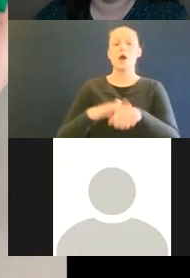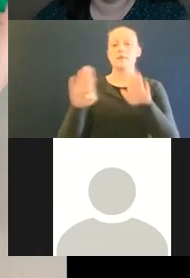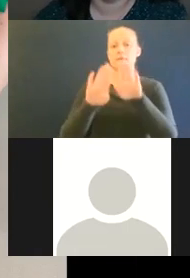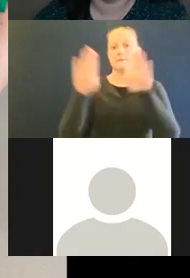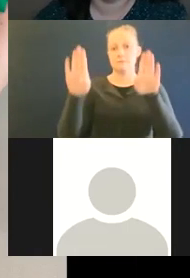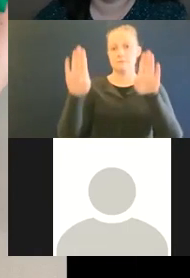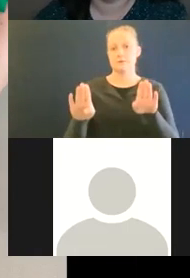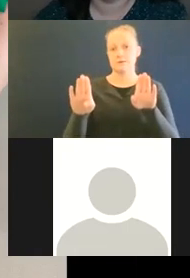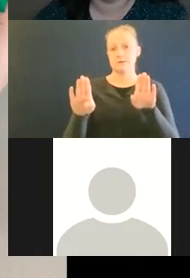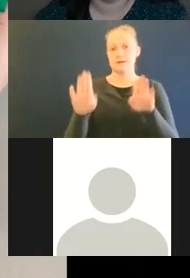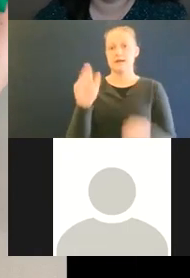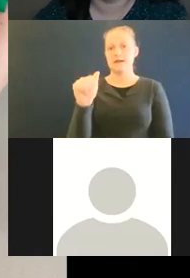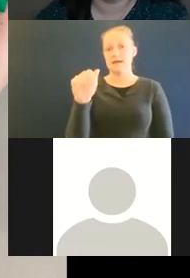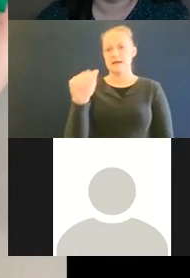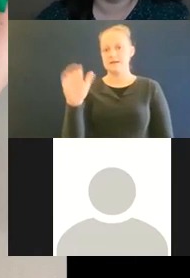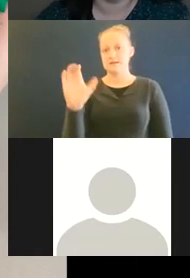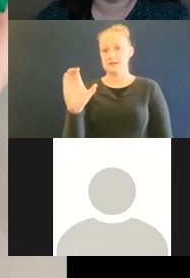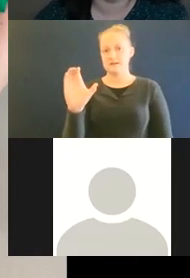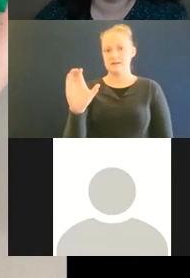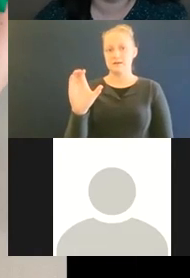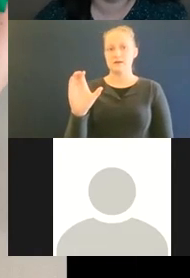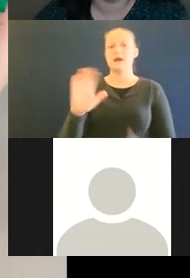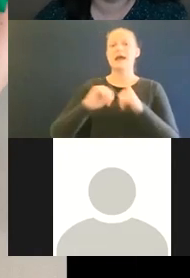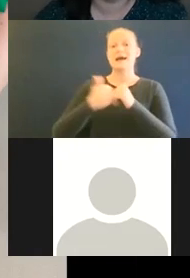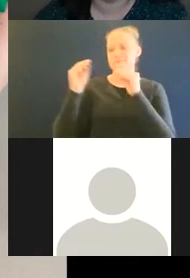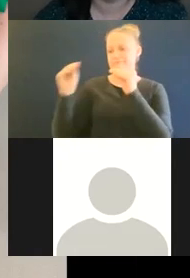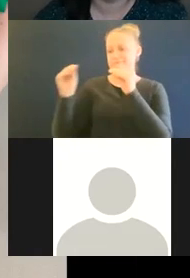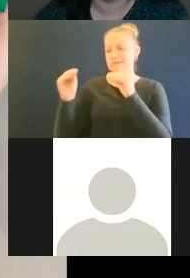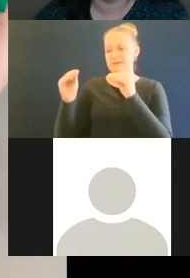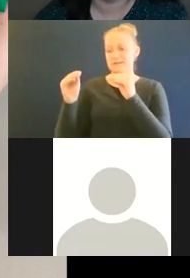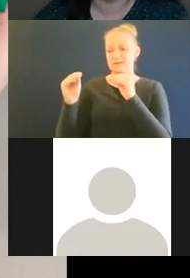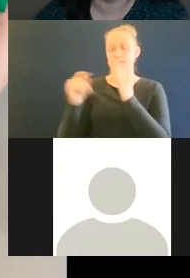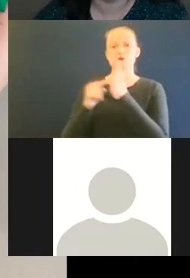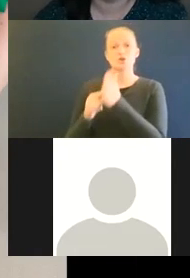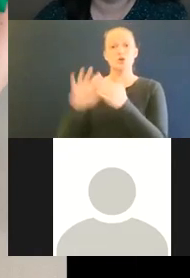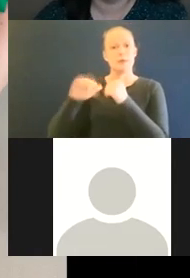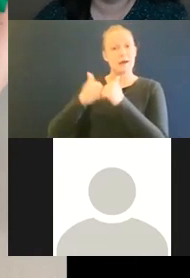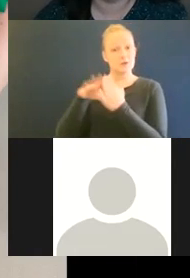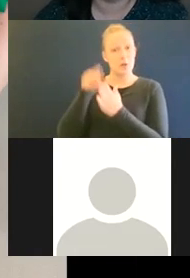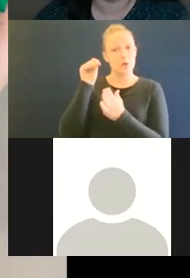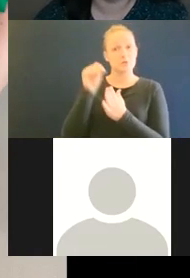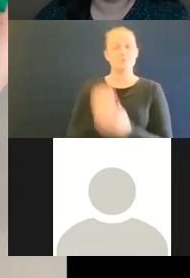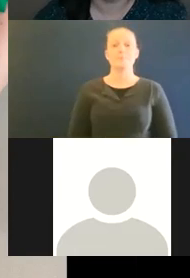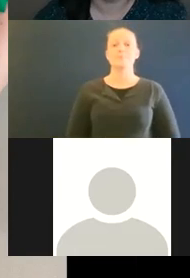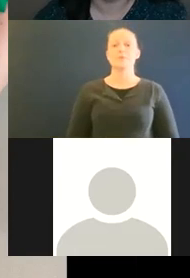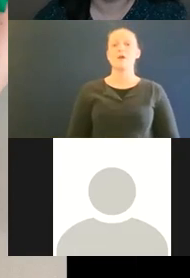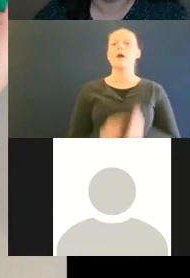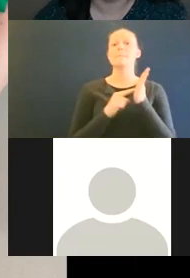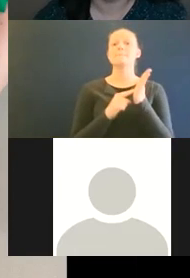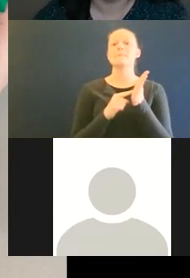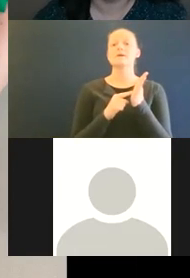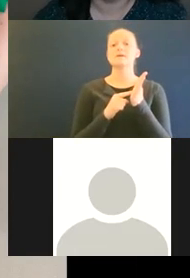are trying to learn an AAC system. So modeling can also be referred